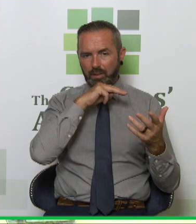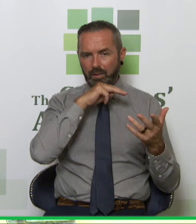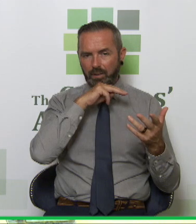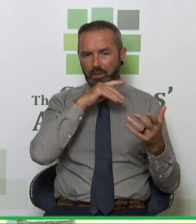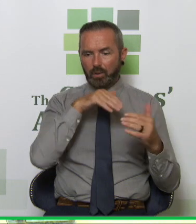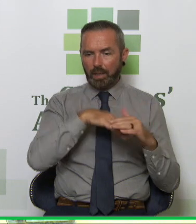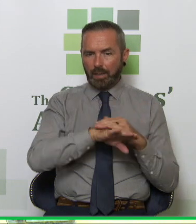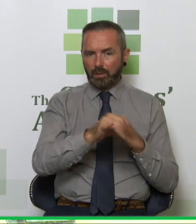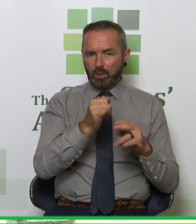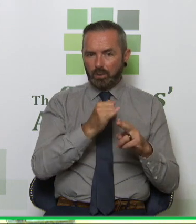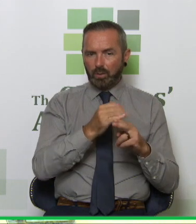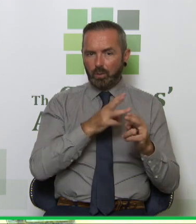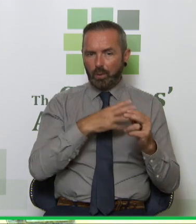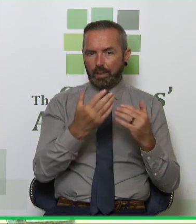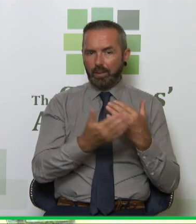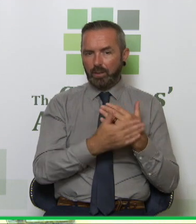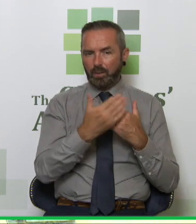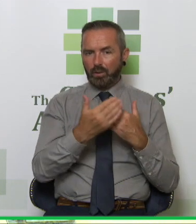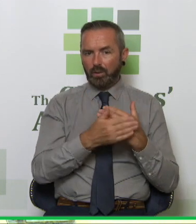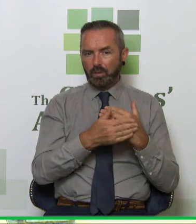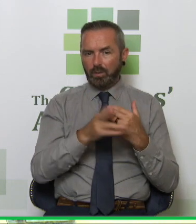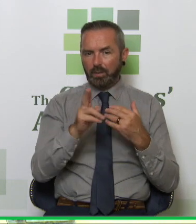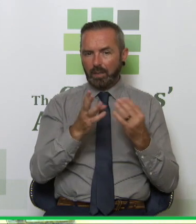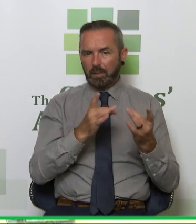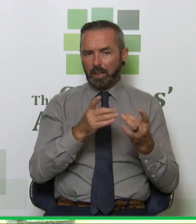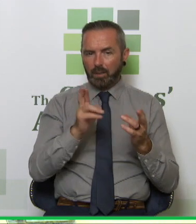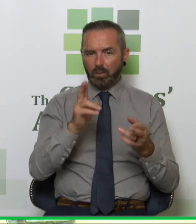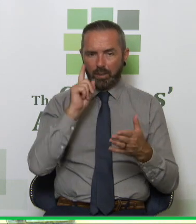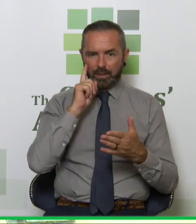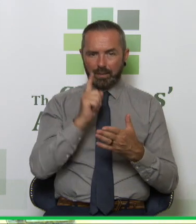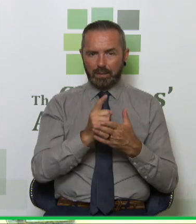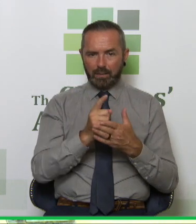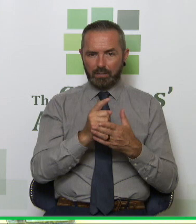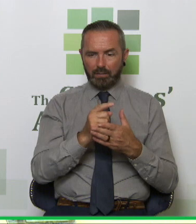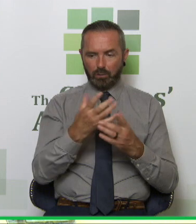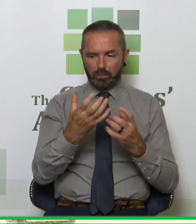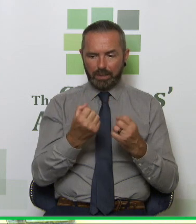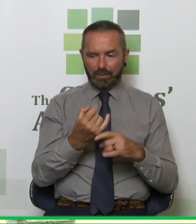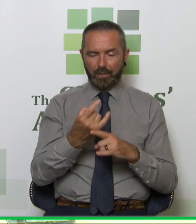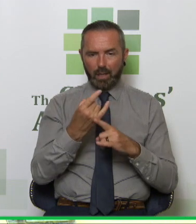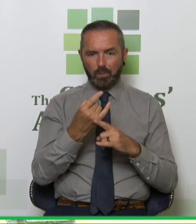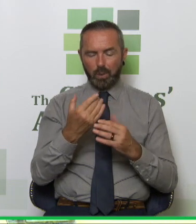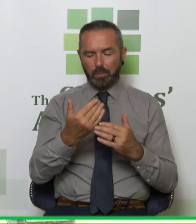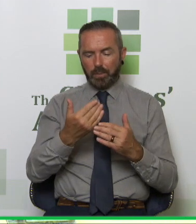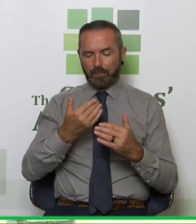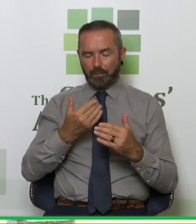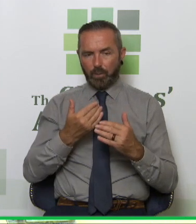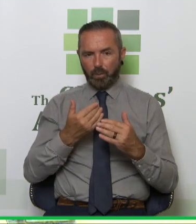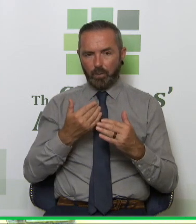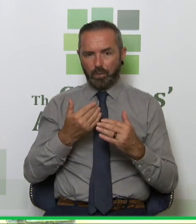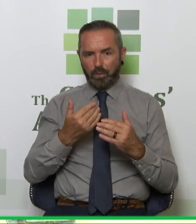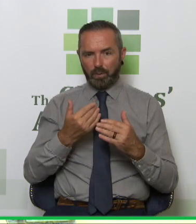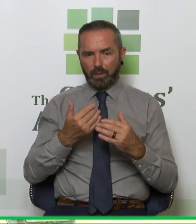into schools when they're young, so they can make informed choices and get the help before they start leaning